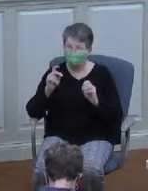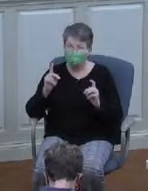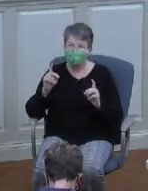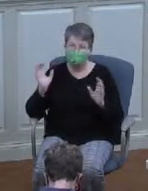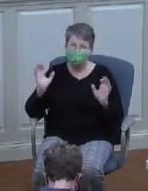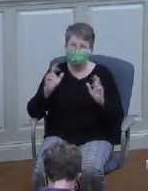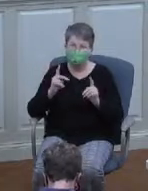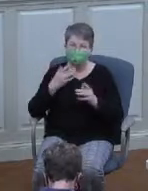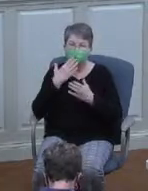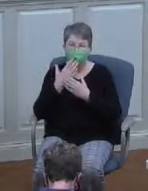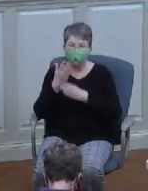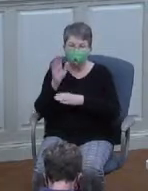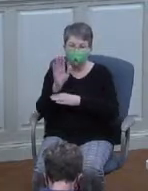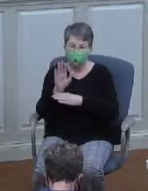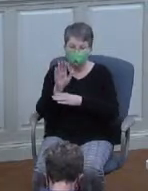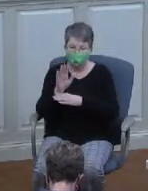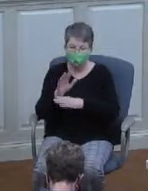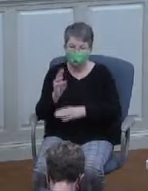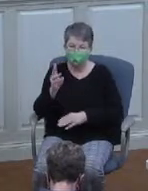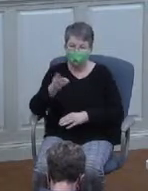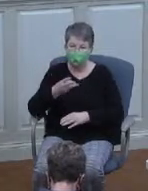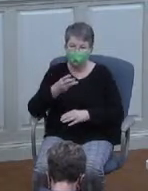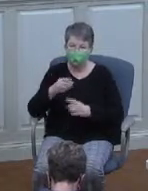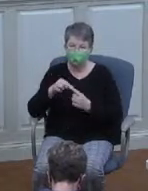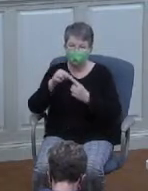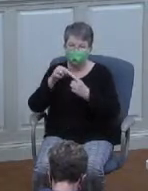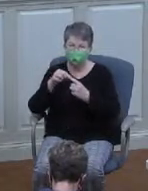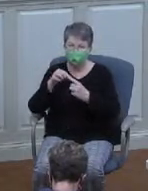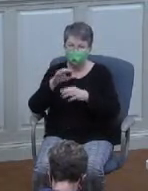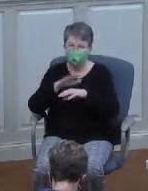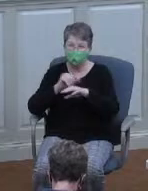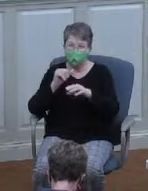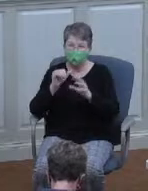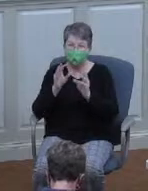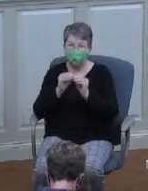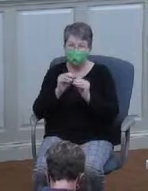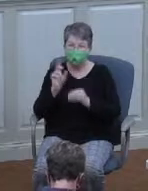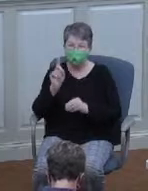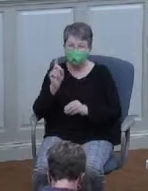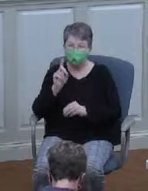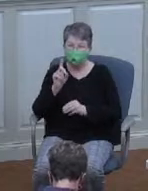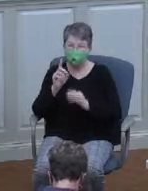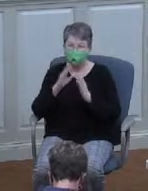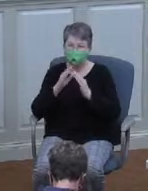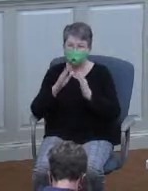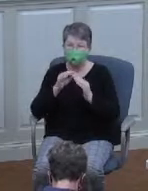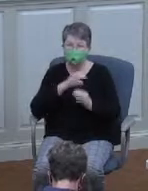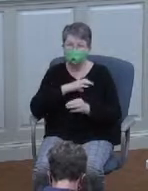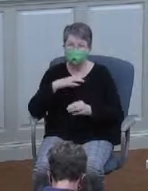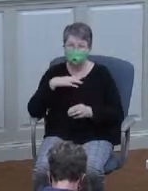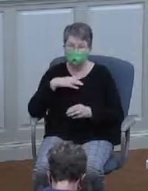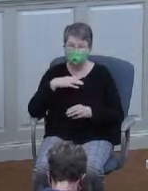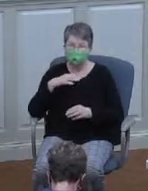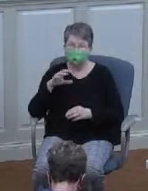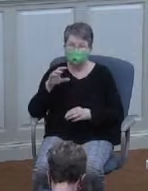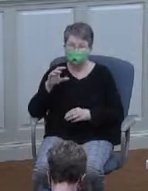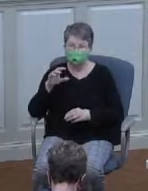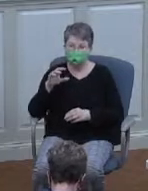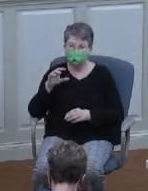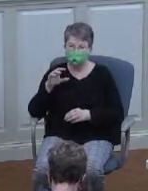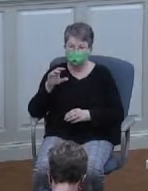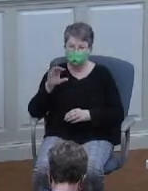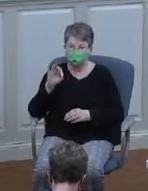Good evening, everyone. Welcome to this special call meeting, Danville City Commission. Tonight, Monday the 8th, the hour